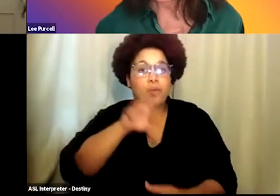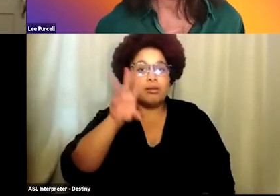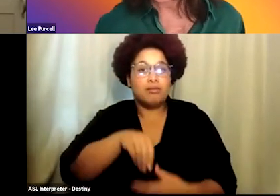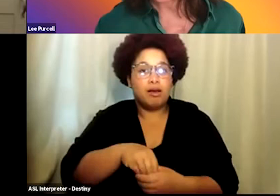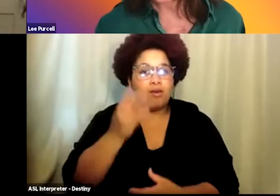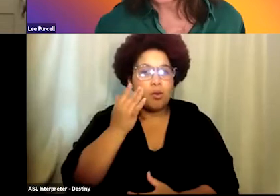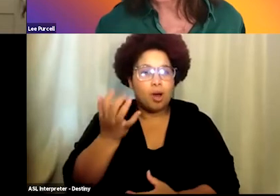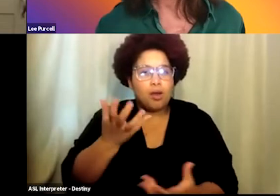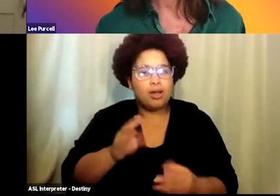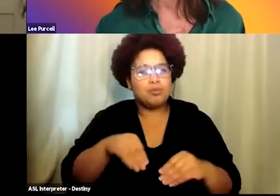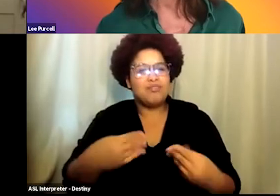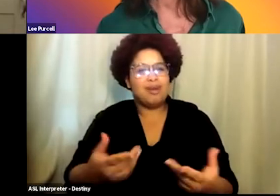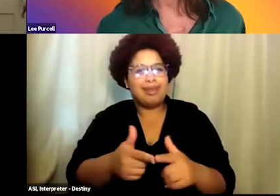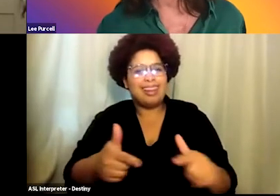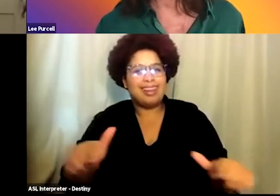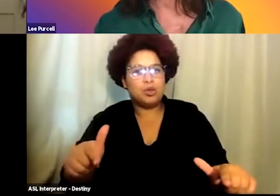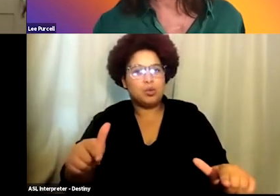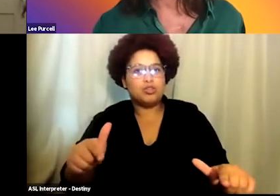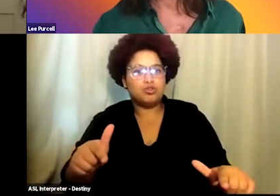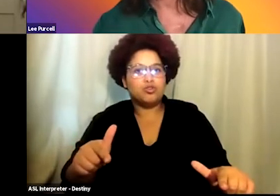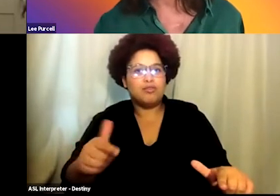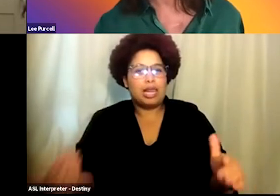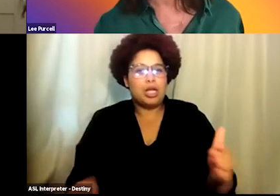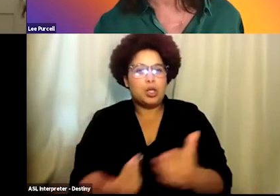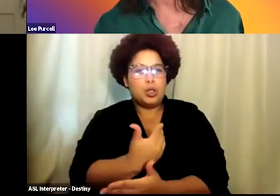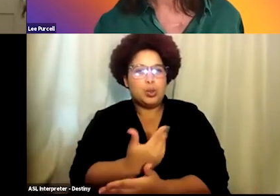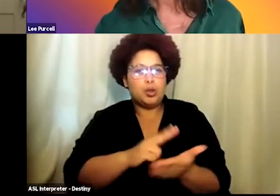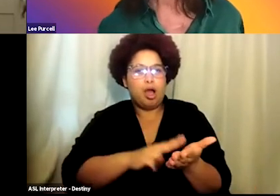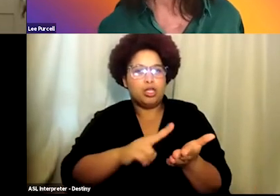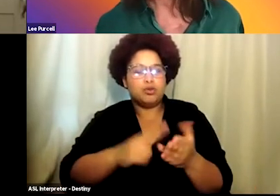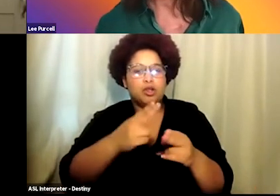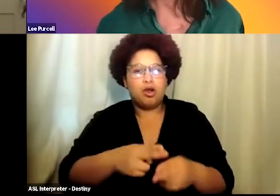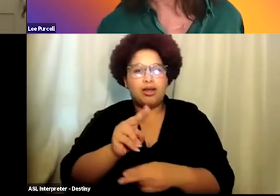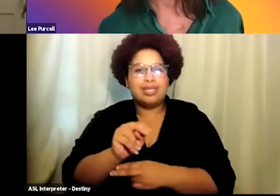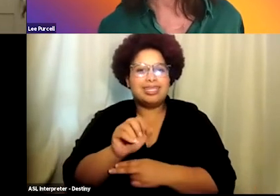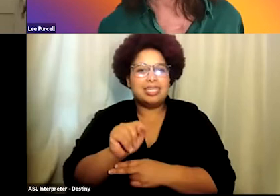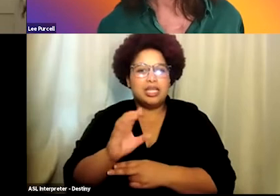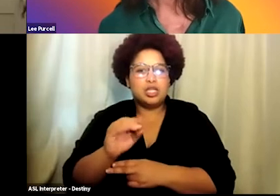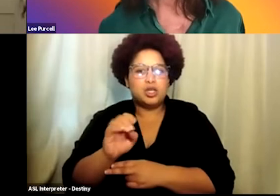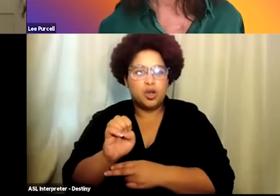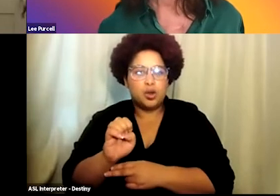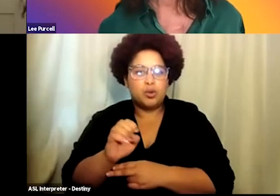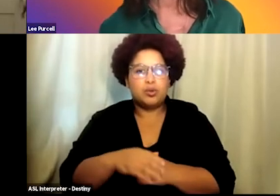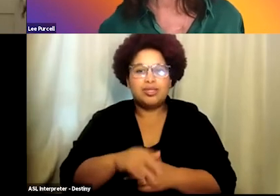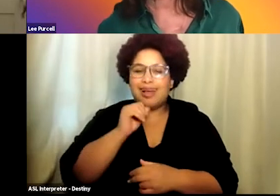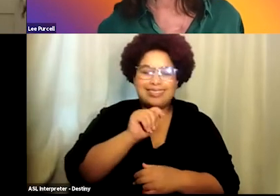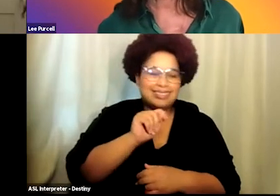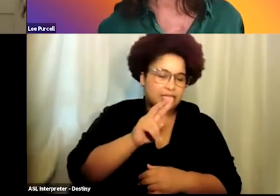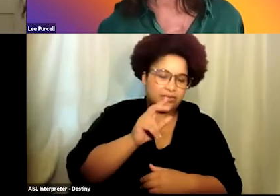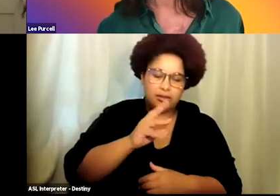put language into the new upcoming contract called Net Code, which is not TV and theatrical, but